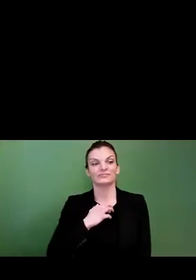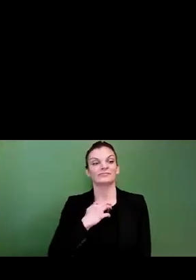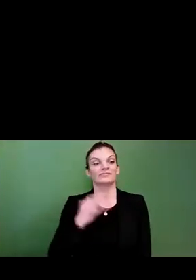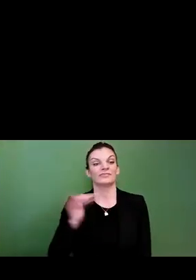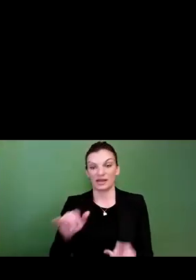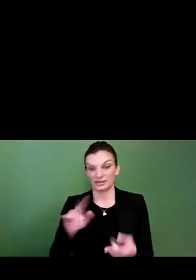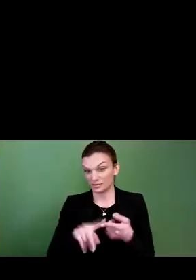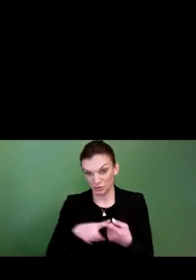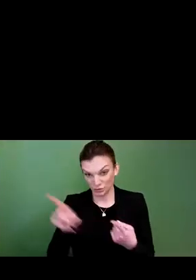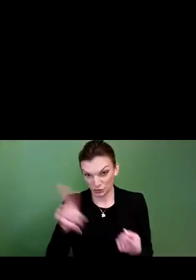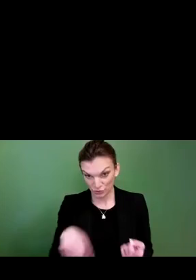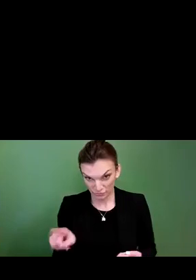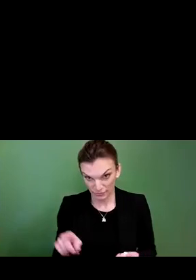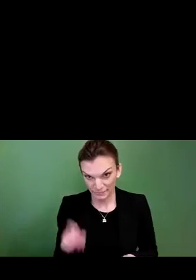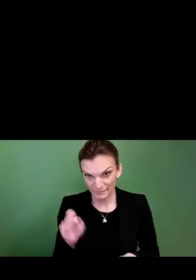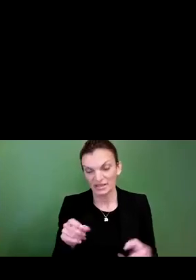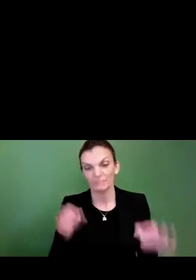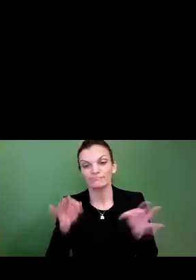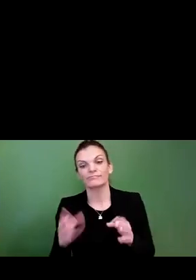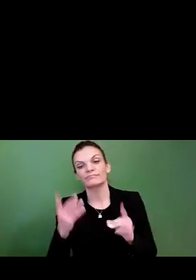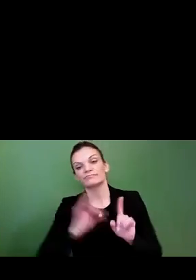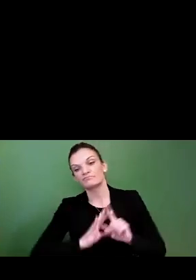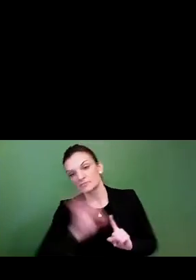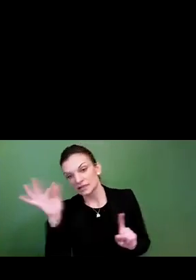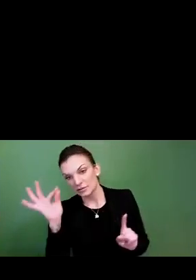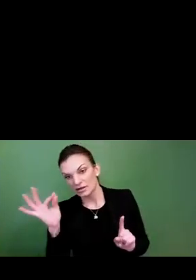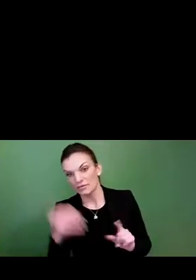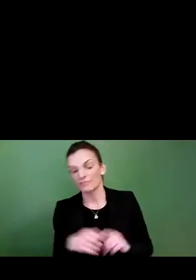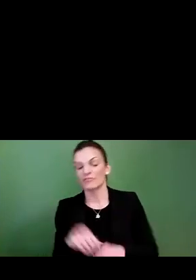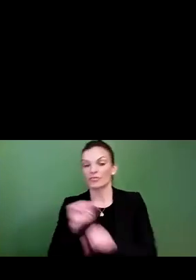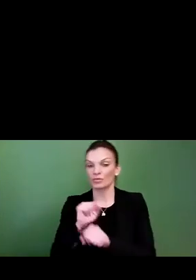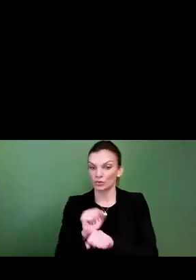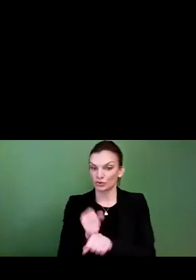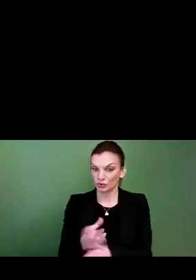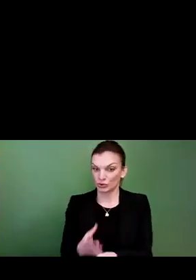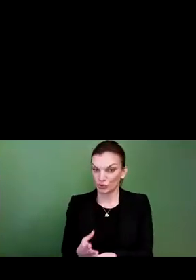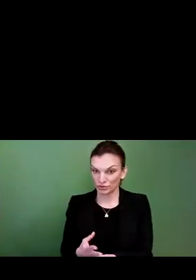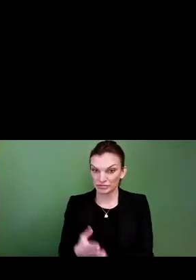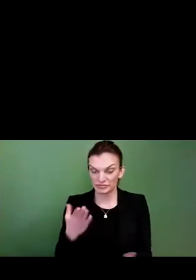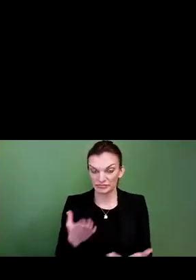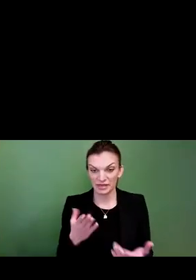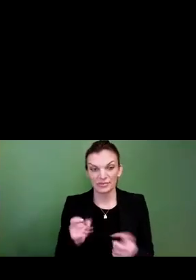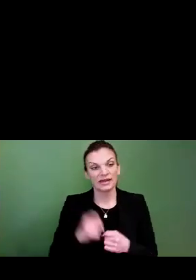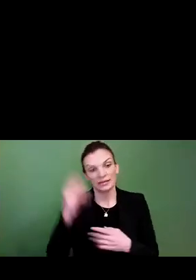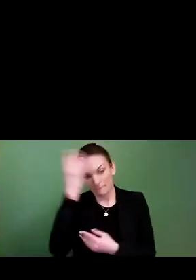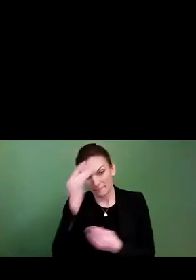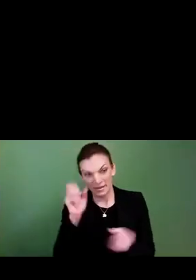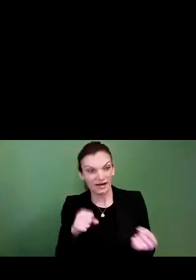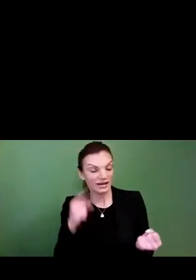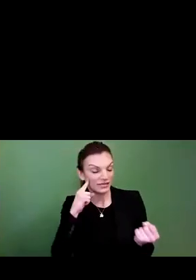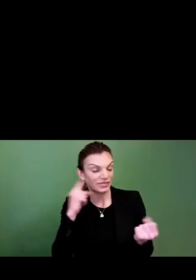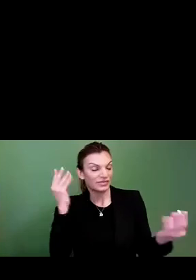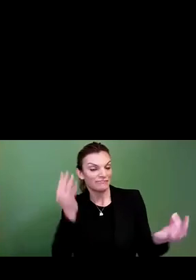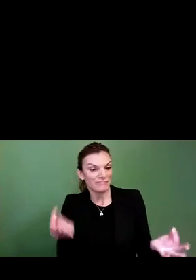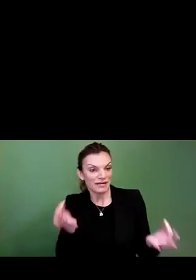you. Whether you choose to sleep in a little, start work early, maybe meditate, take an